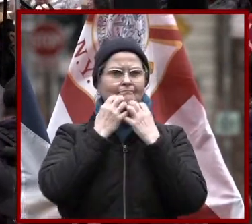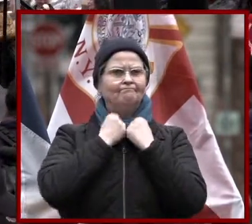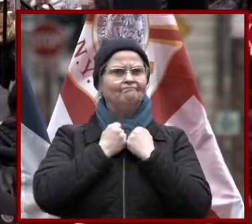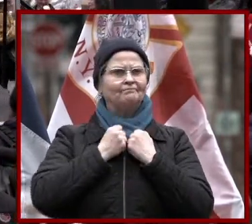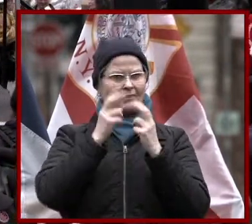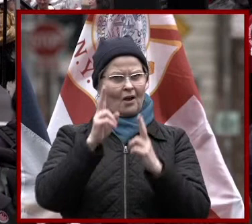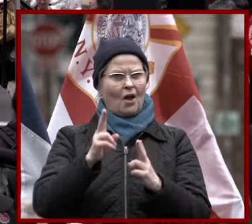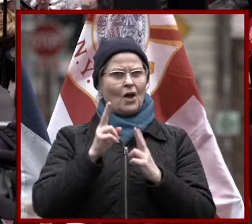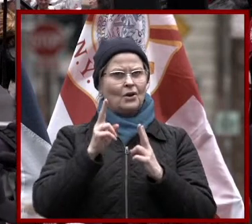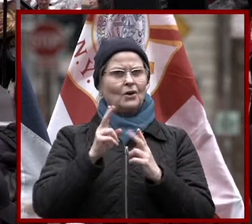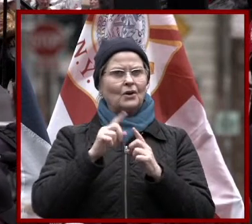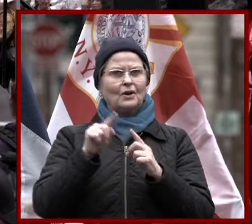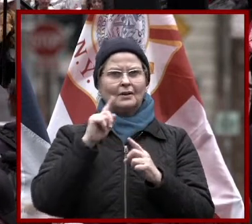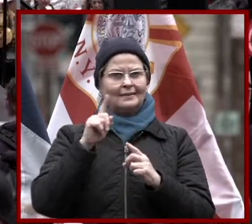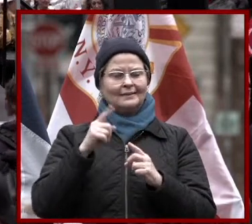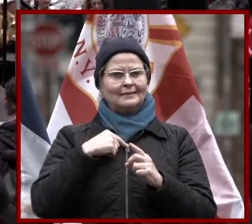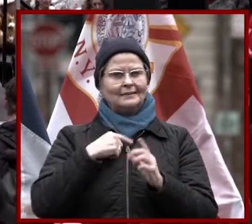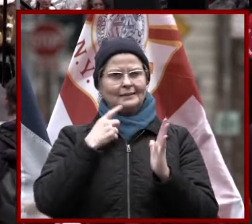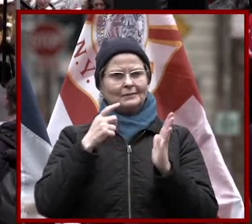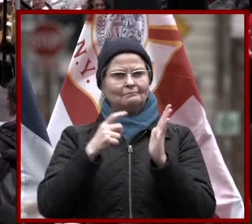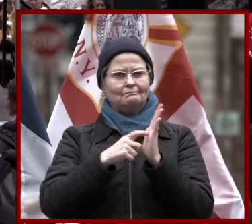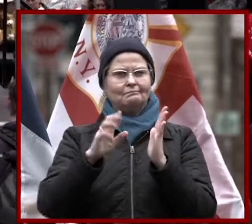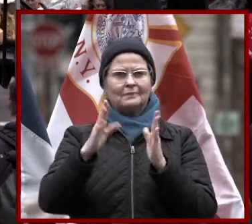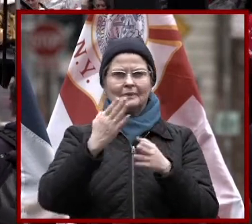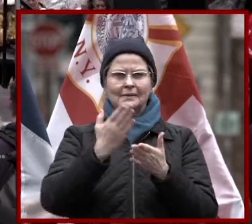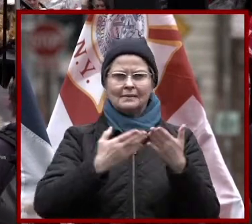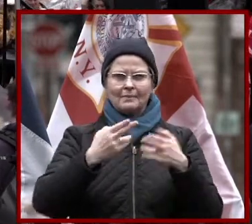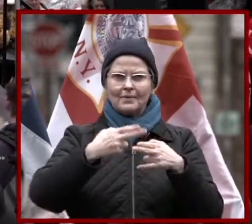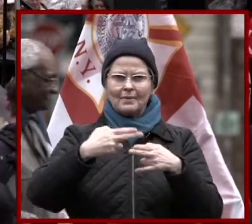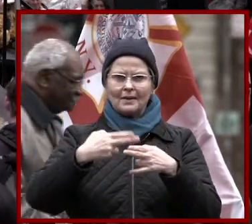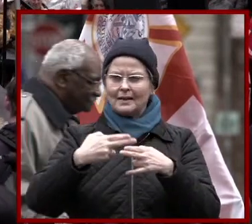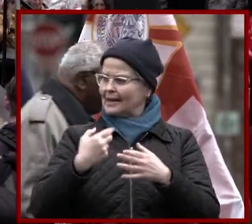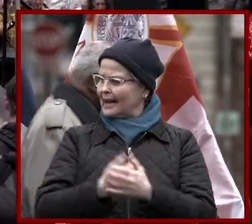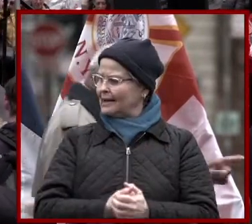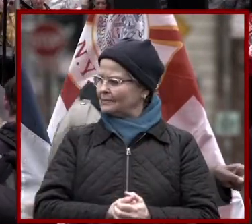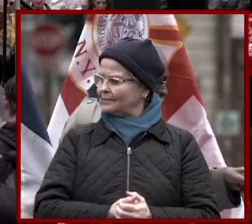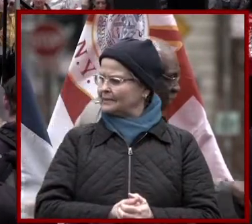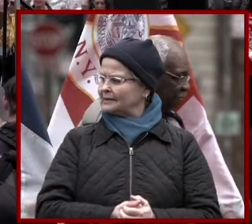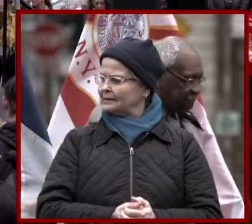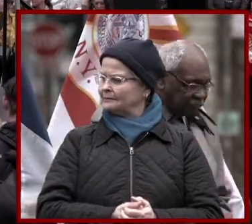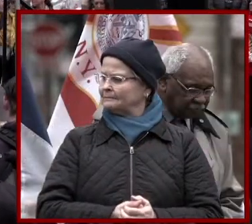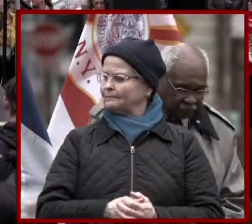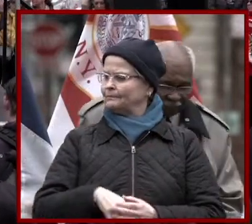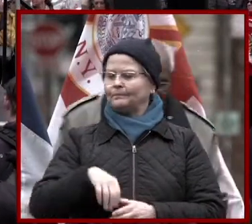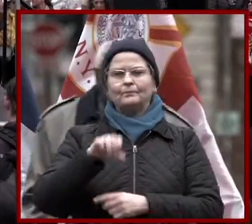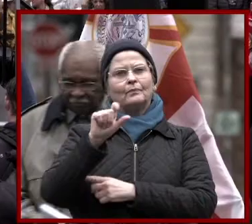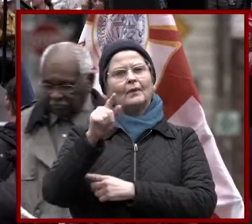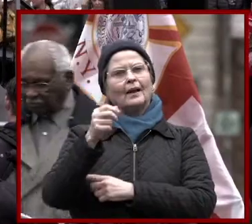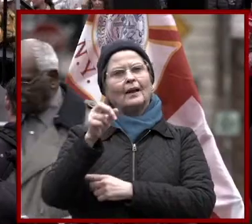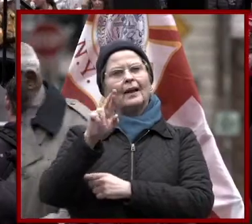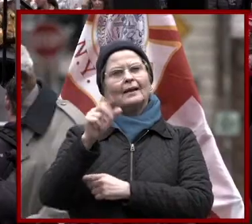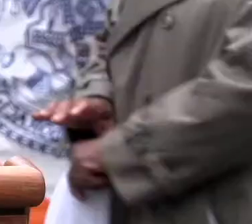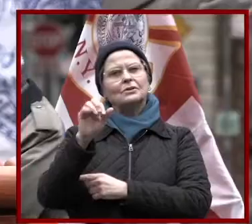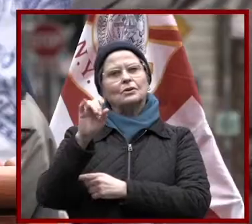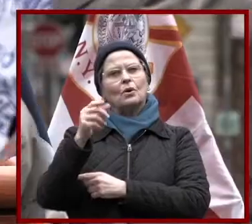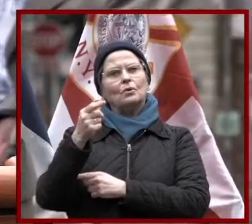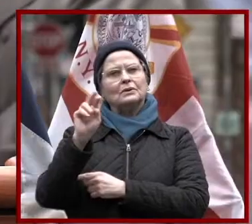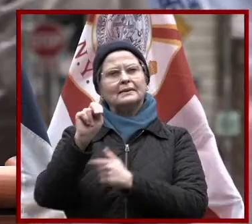acknowledge some of those who were lost together with our FDNY ceremonial unit. Esther Goldstein, age